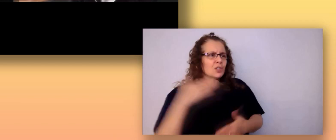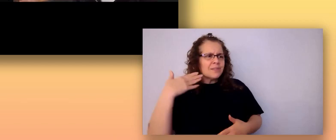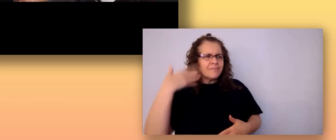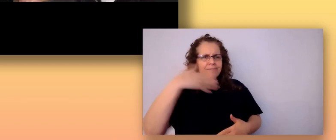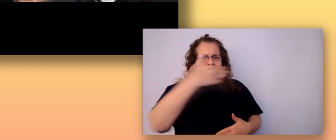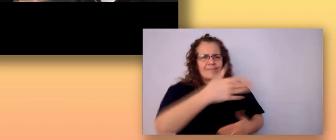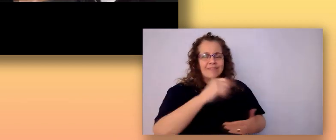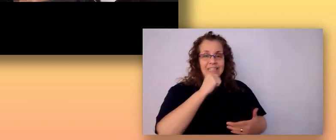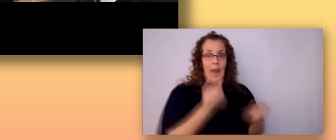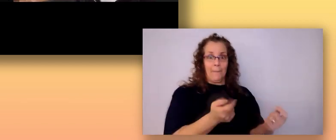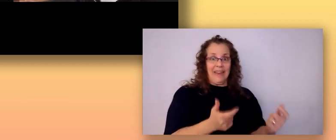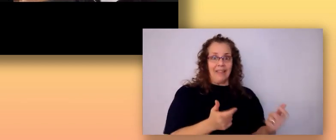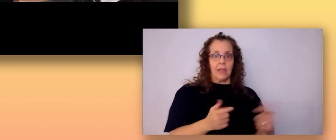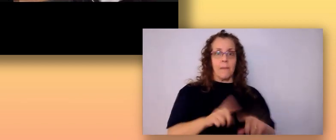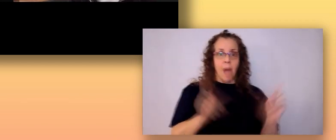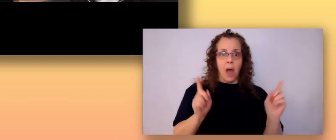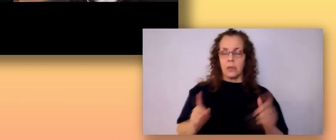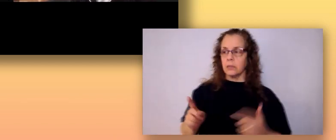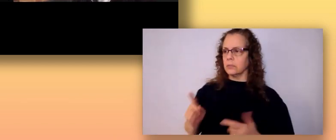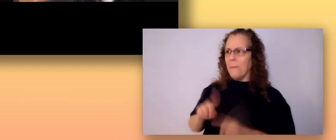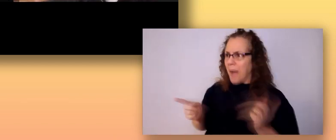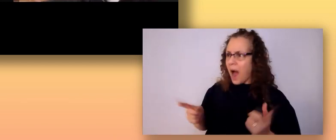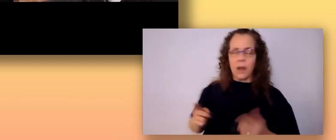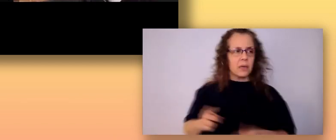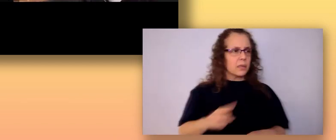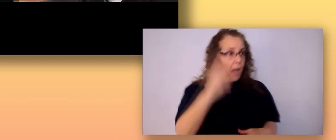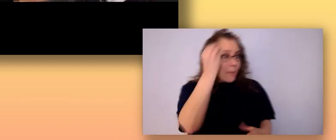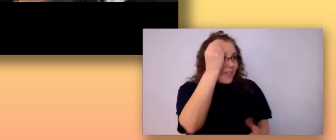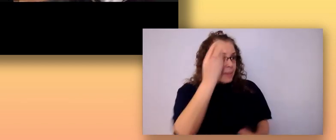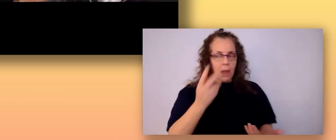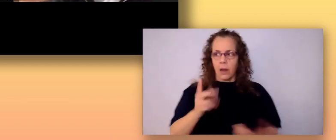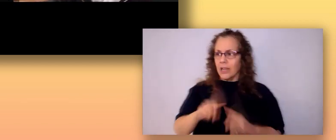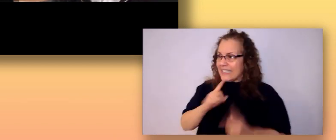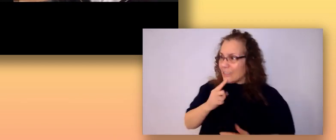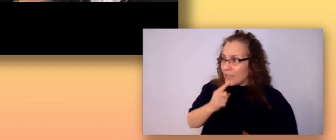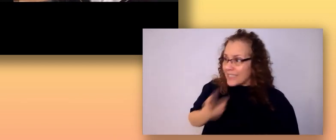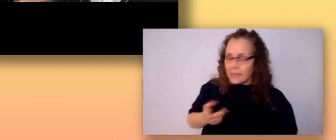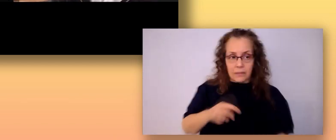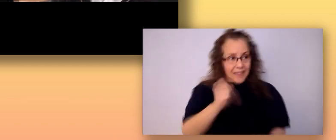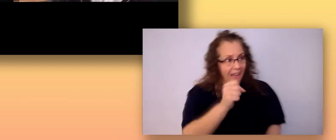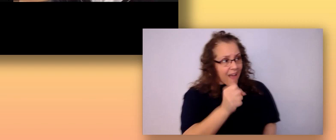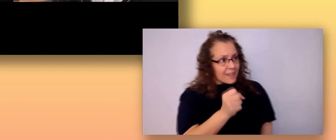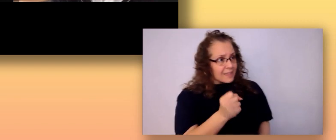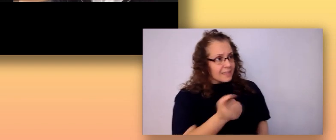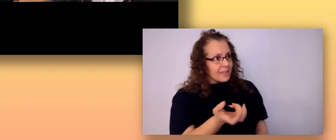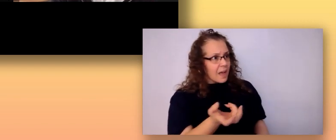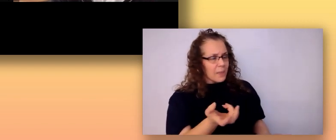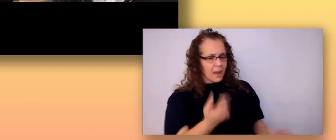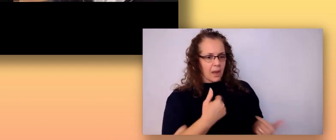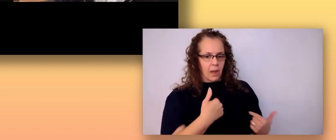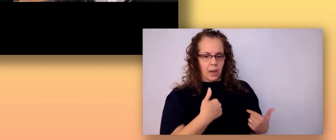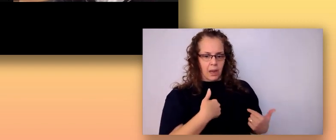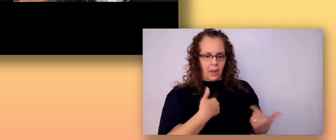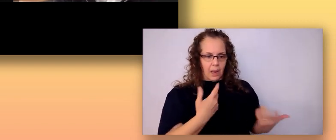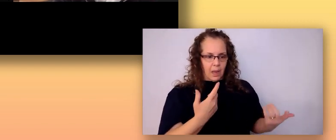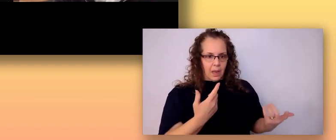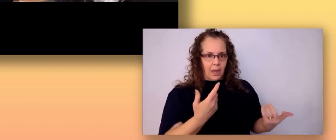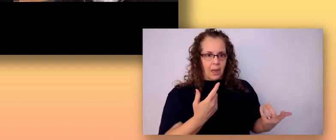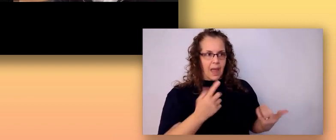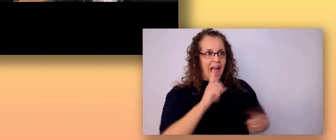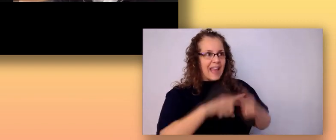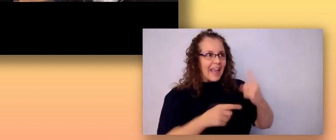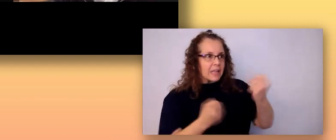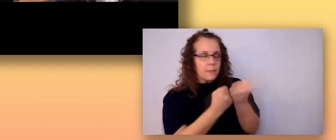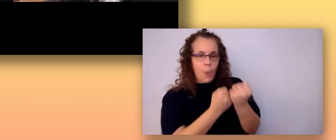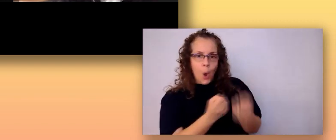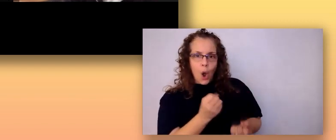I'm considering it. Are you serious? Yeah, man. Like, look, I mean, I'm never going to be able to properly be there for Mal if I